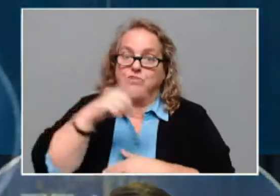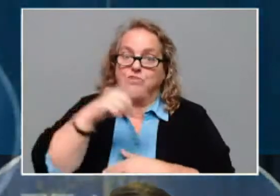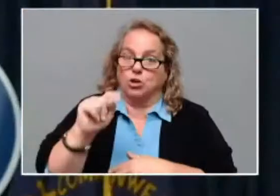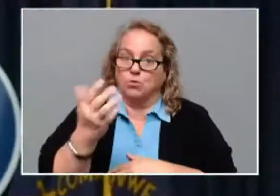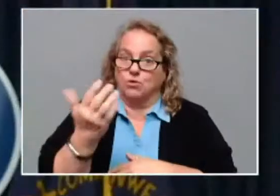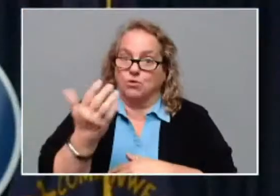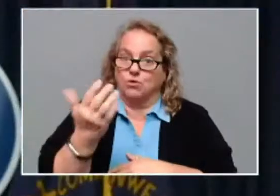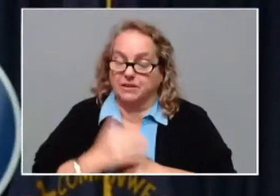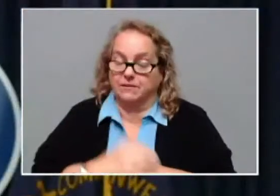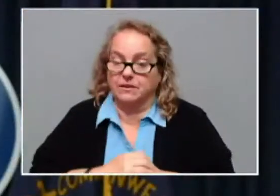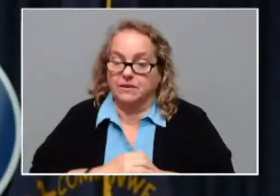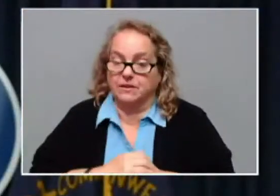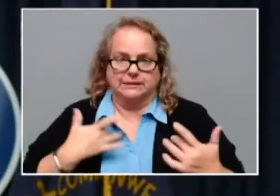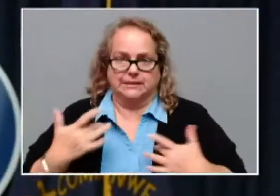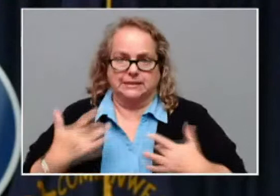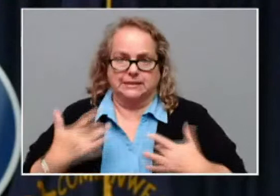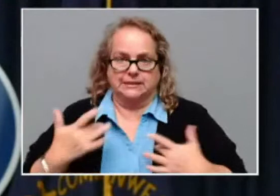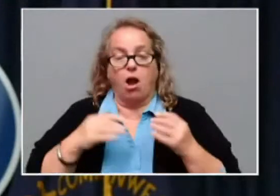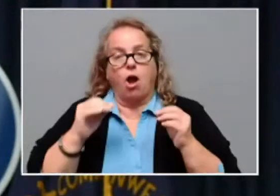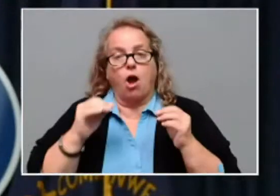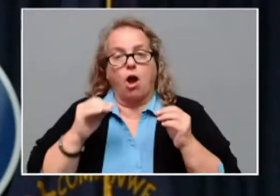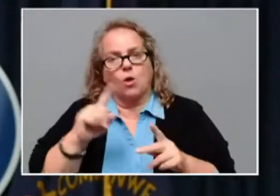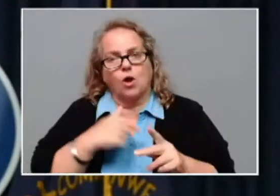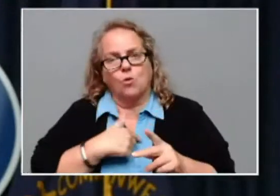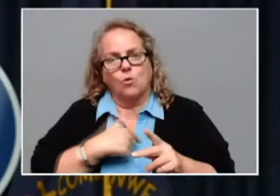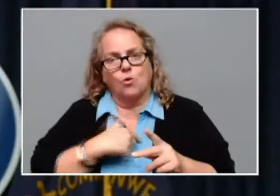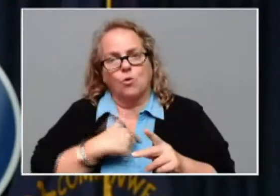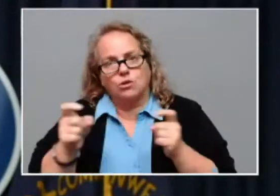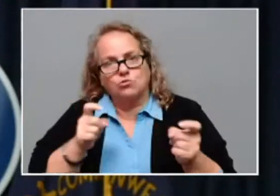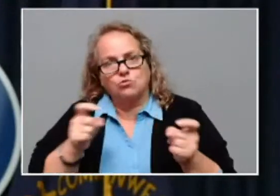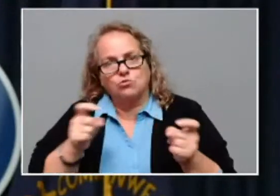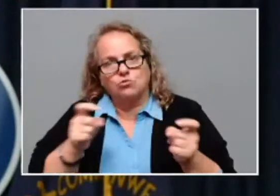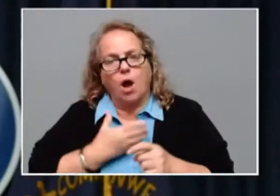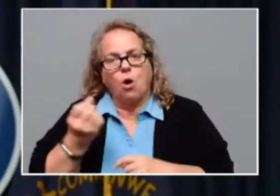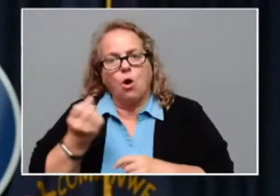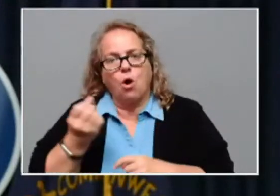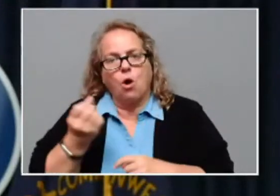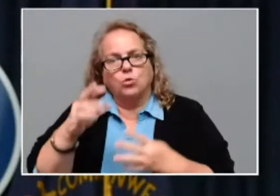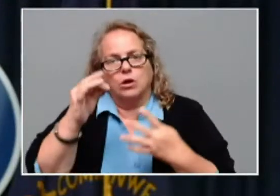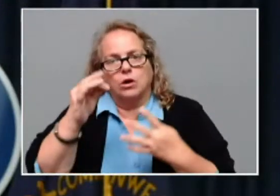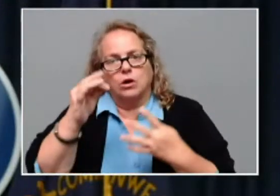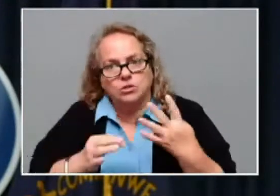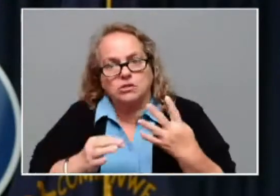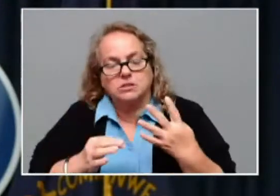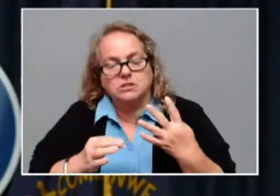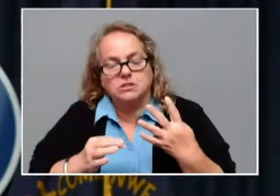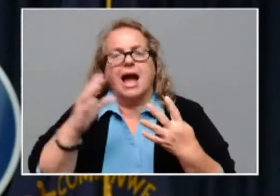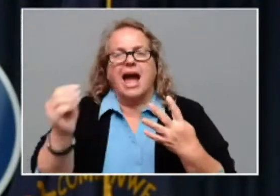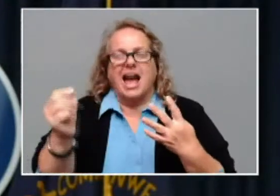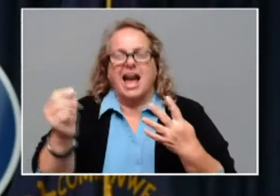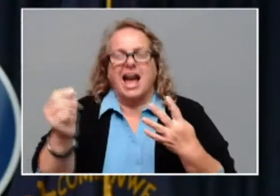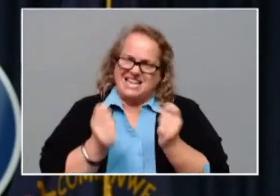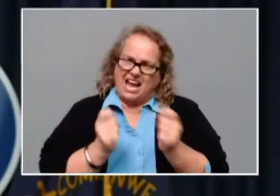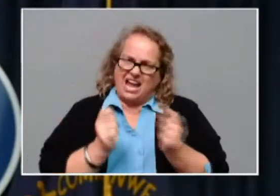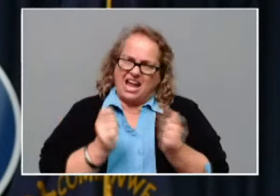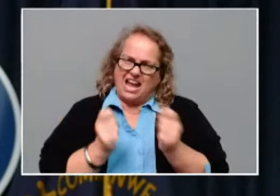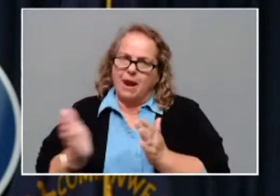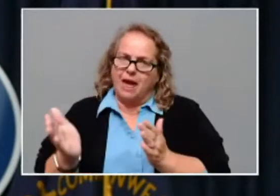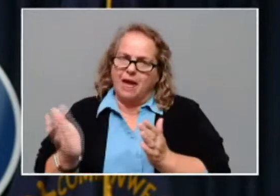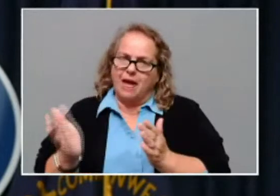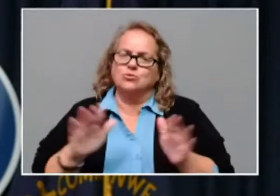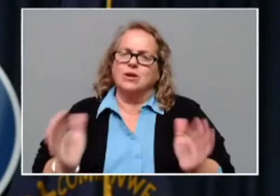we control our own destiny, tailor our plans to lift up the health of our people, save the state and the